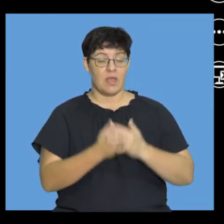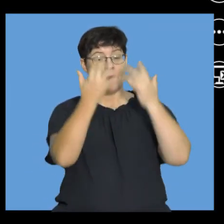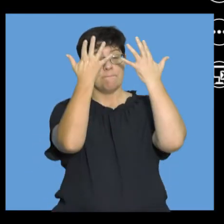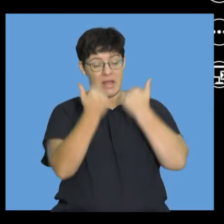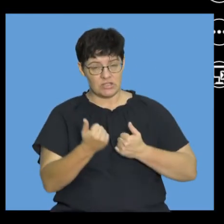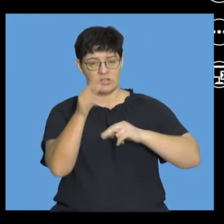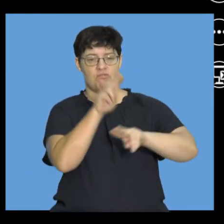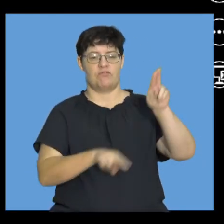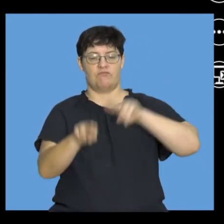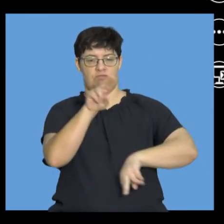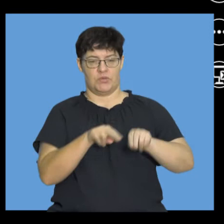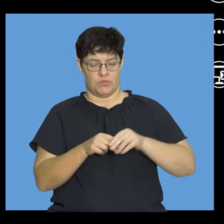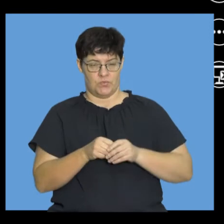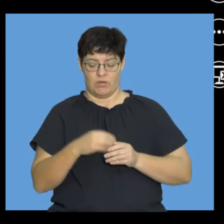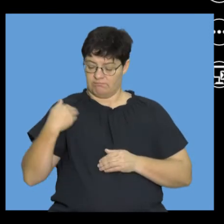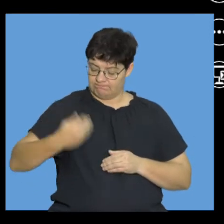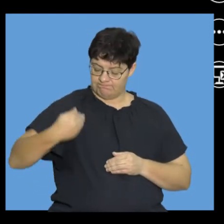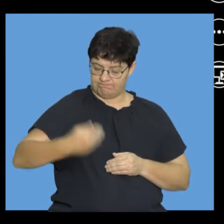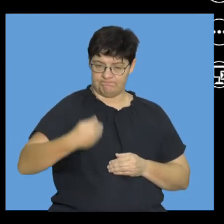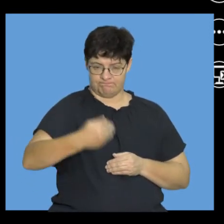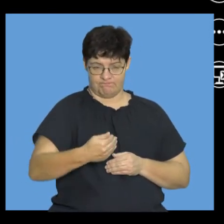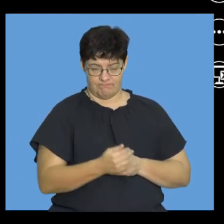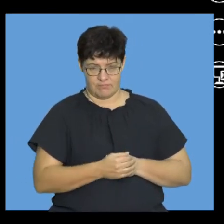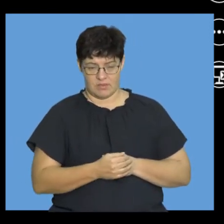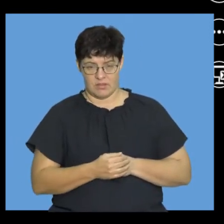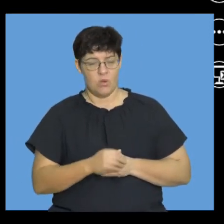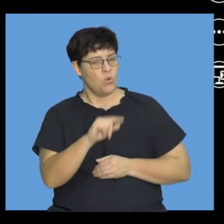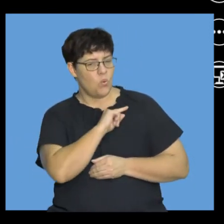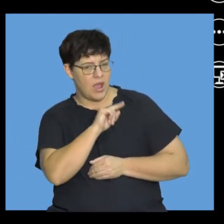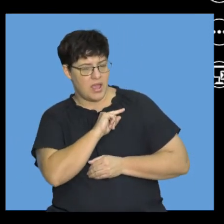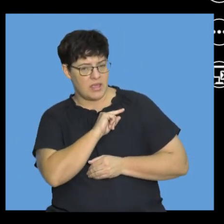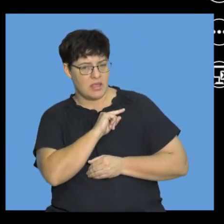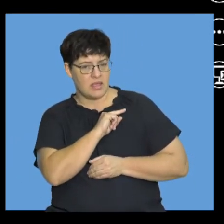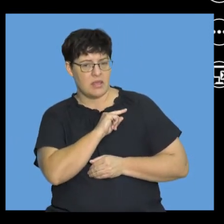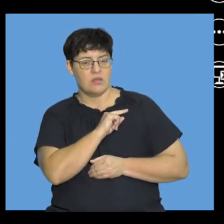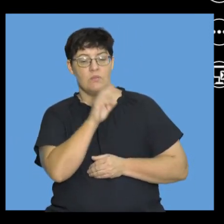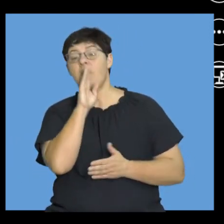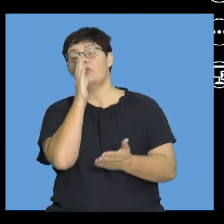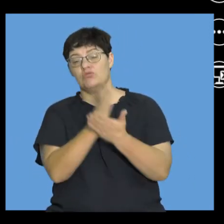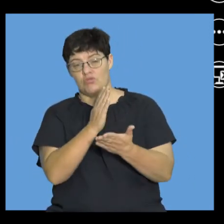Budget should be reviewed on a regular basis to ensure that the staff